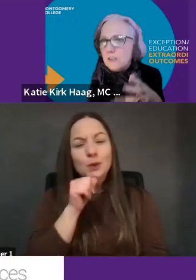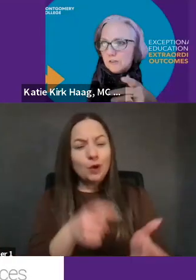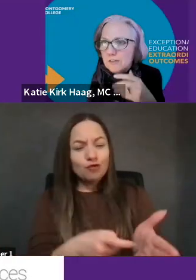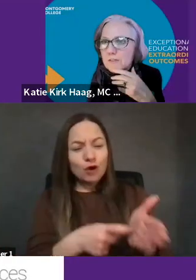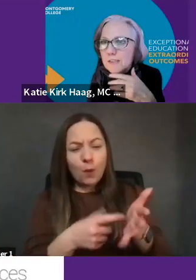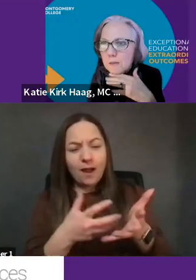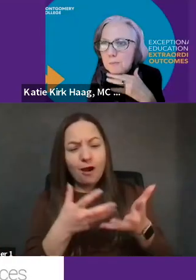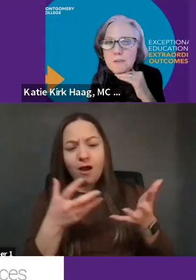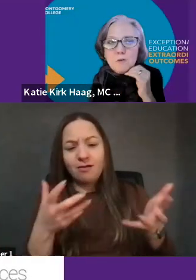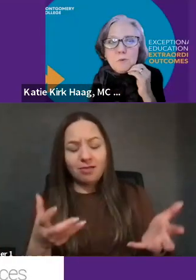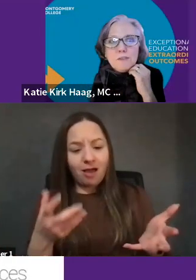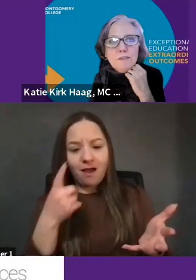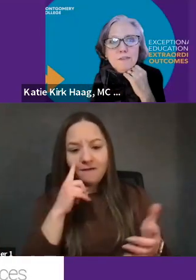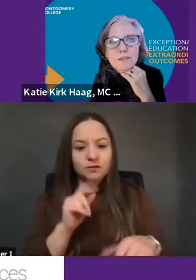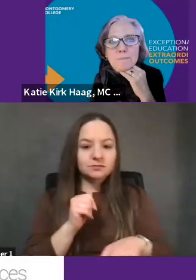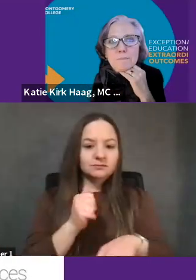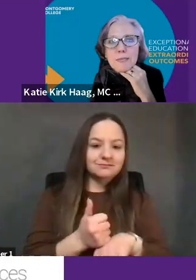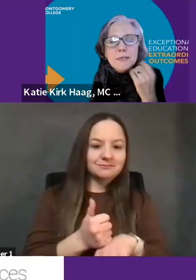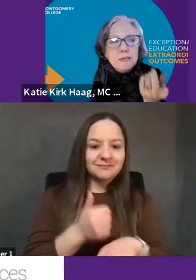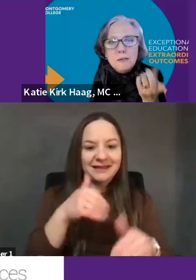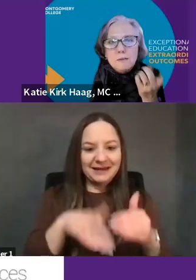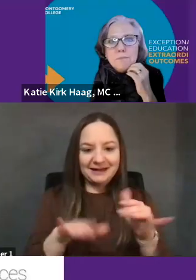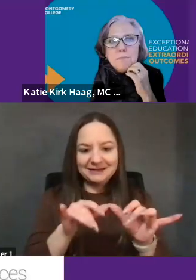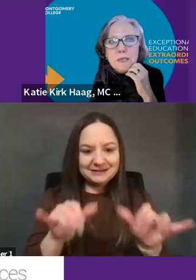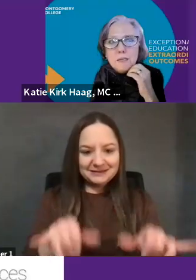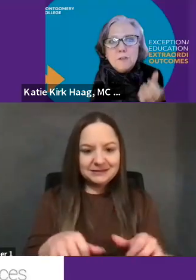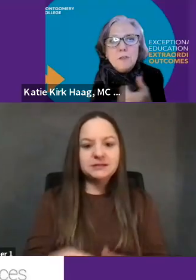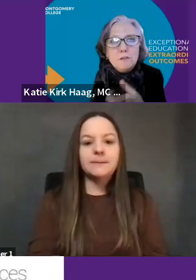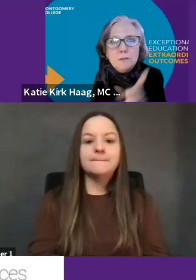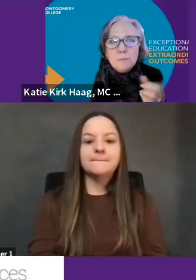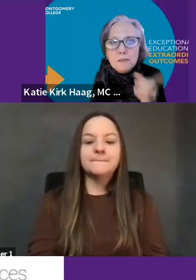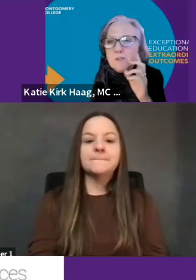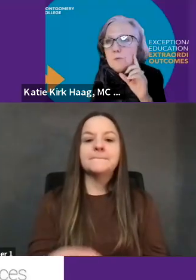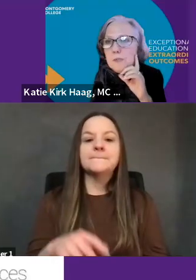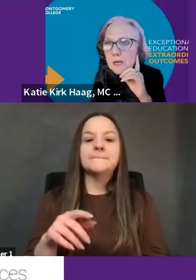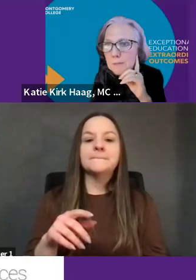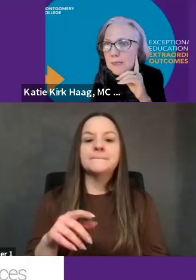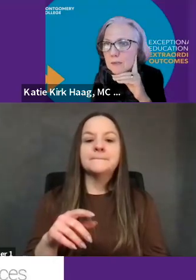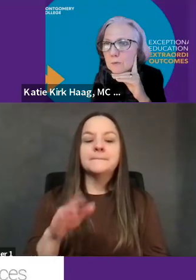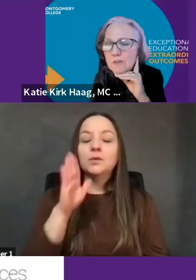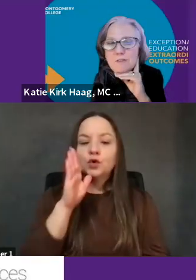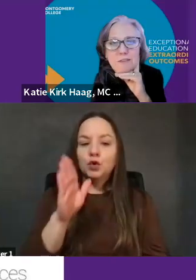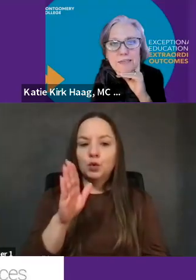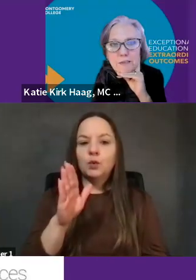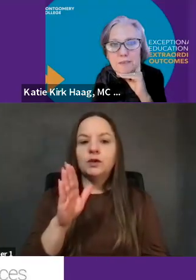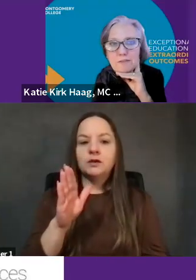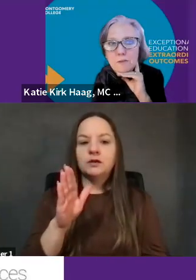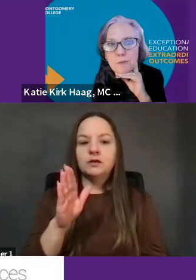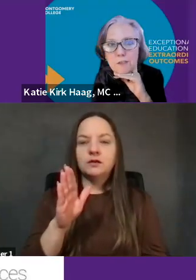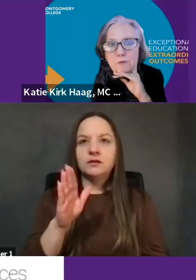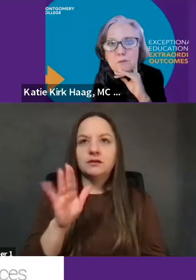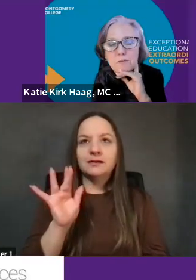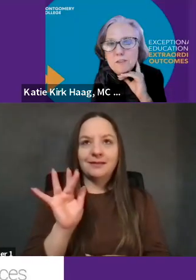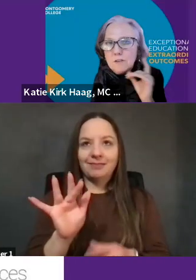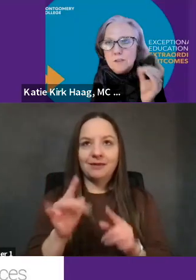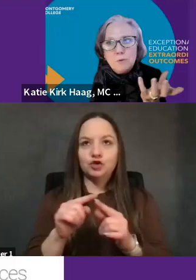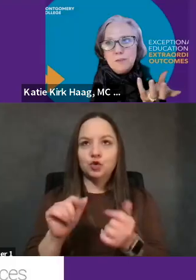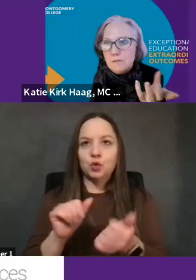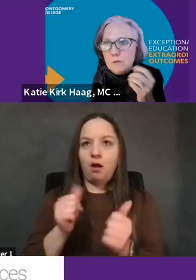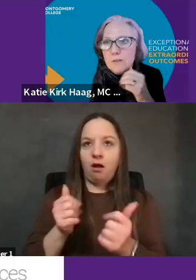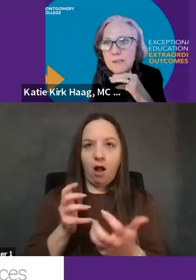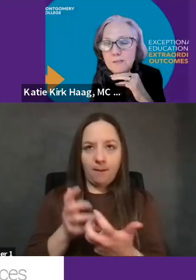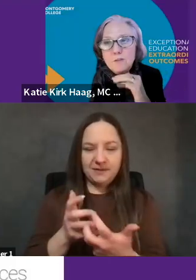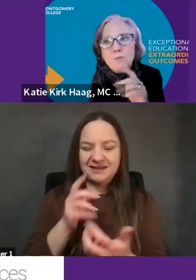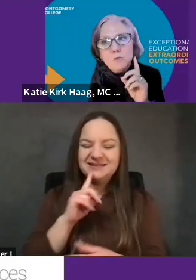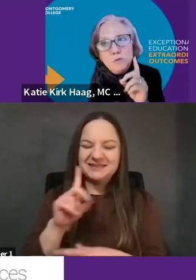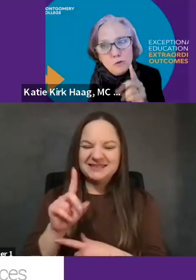of just getting yourself set up and into our system. Yeah, you're going to be linked to Accommodate, which is a database that we use, and you're going to put